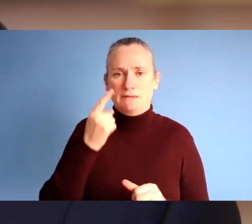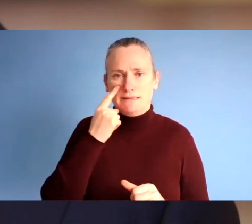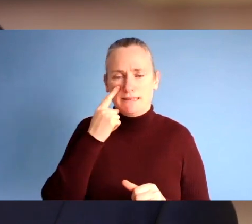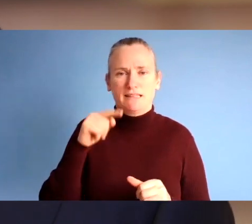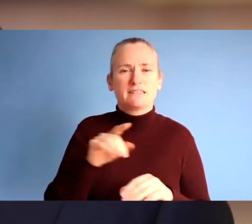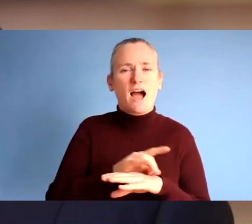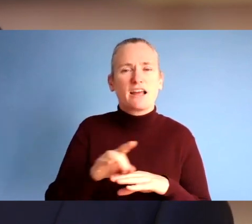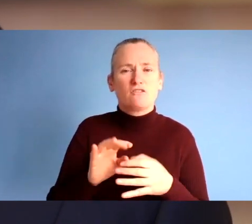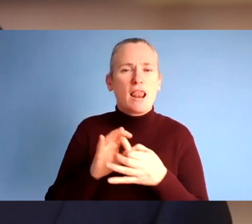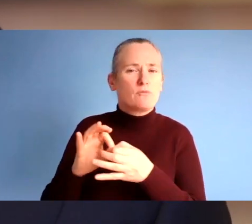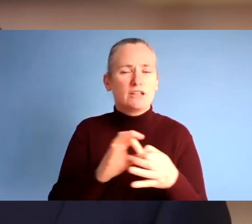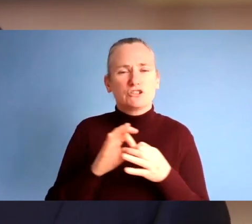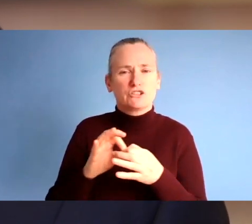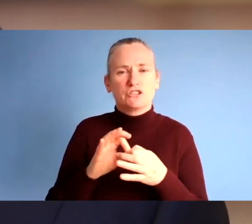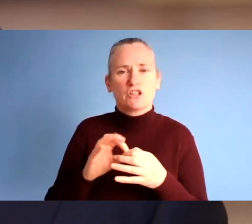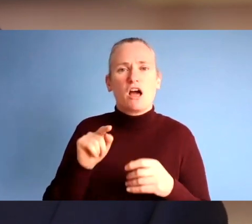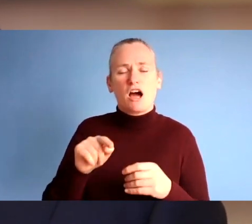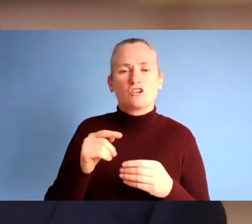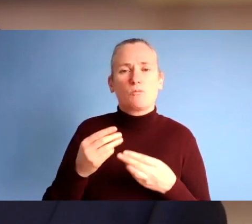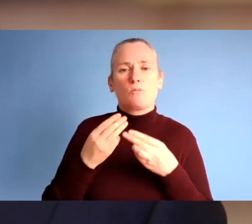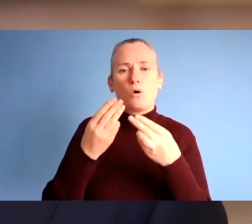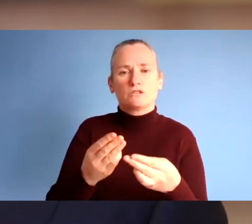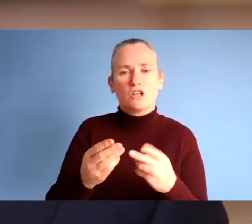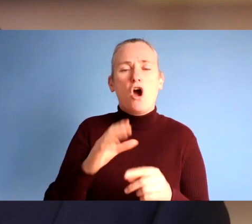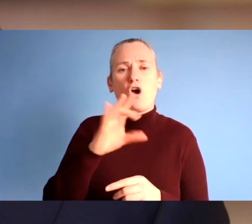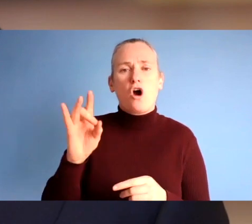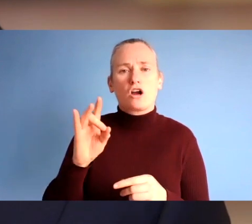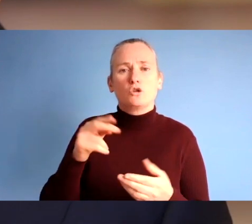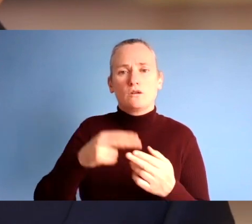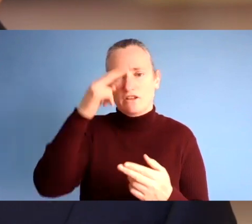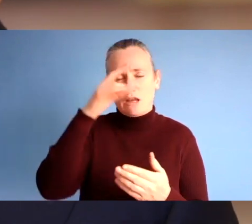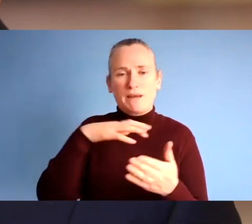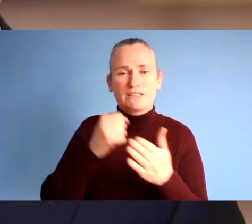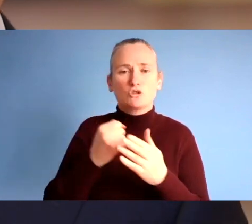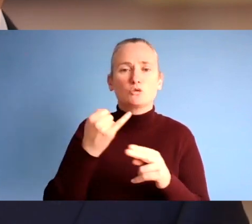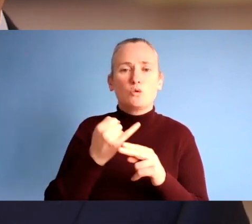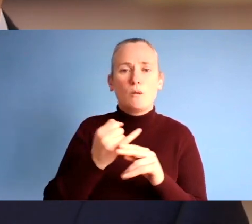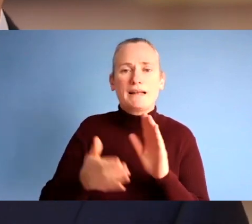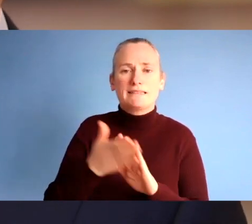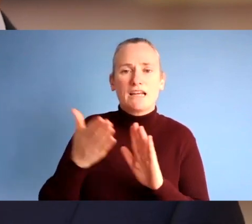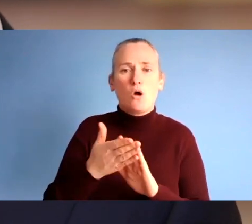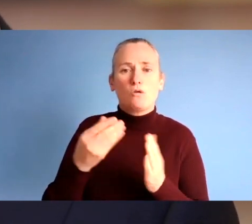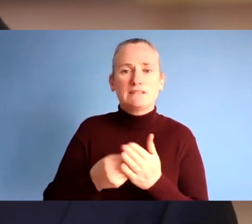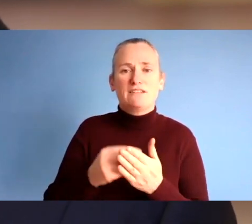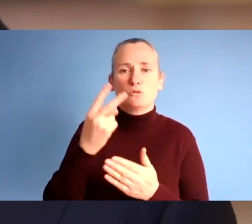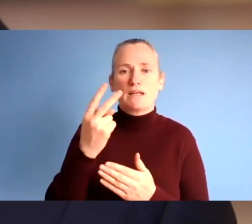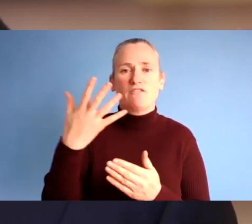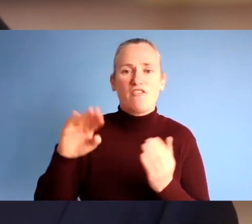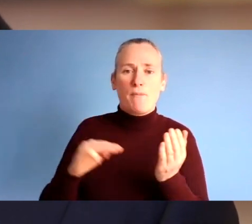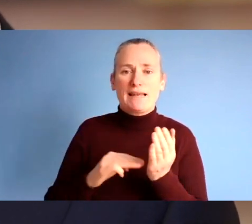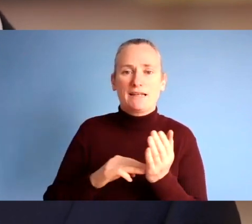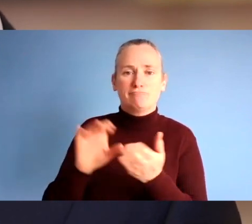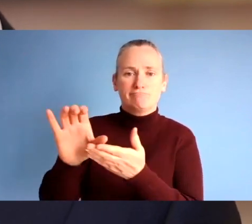of collaboration on the proposed Cork University Business School building, which will receive 25 million from the Department of Further and Higher Education